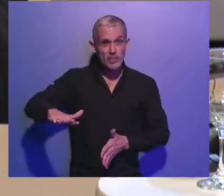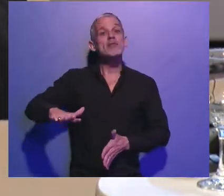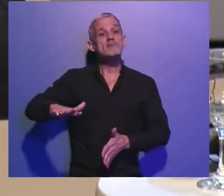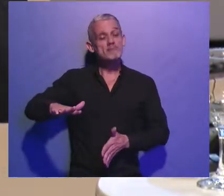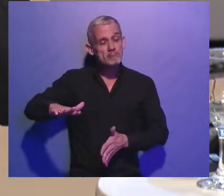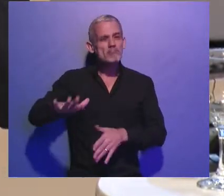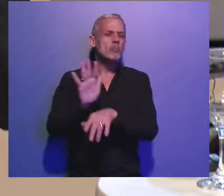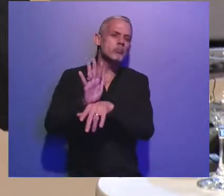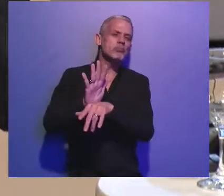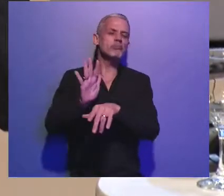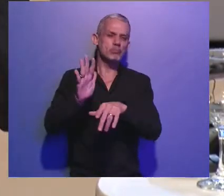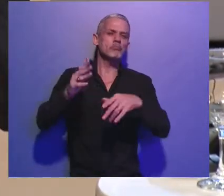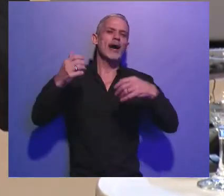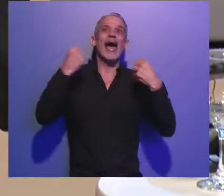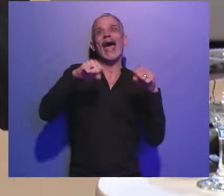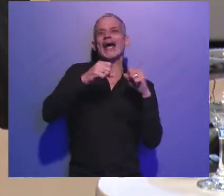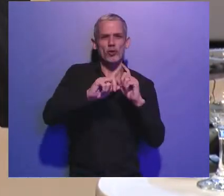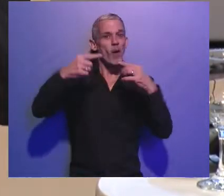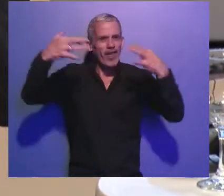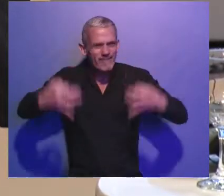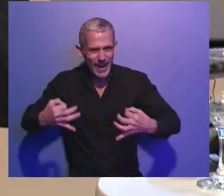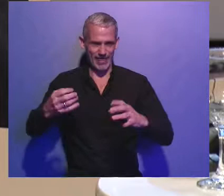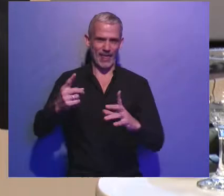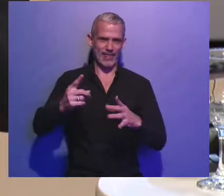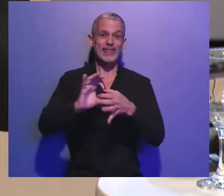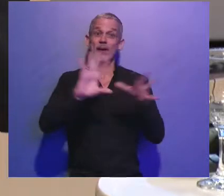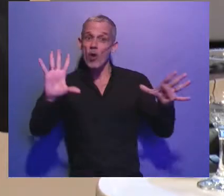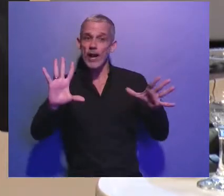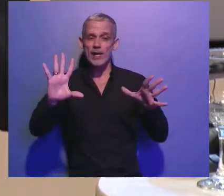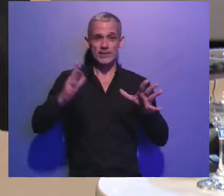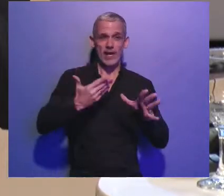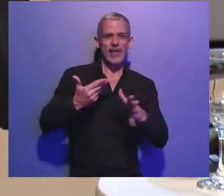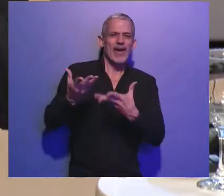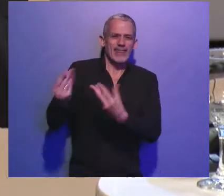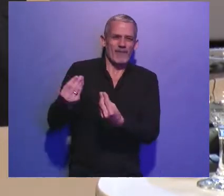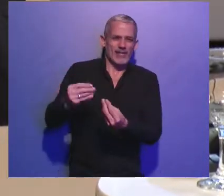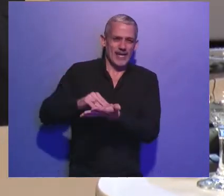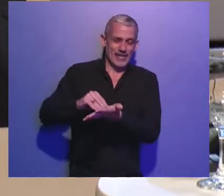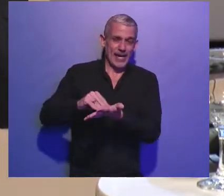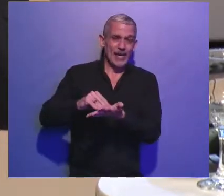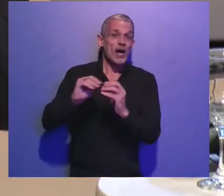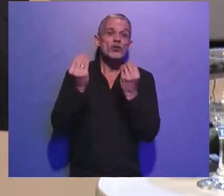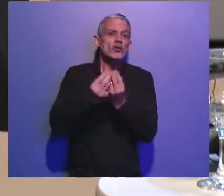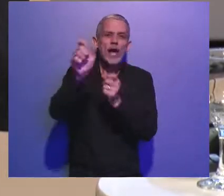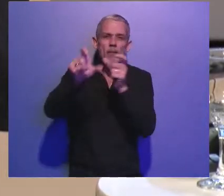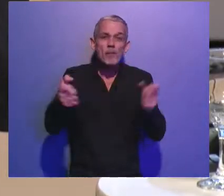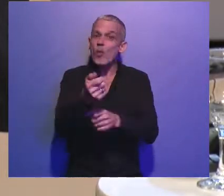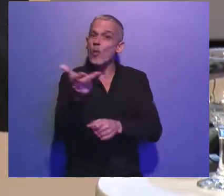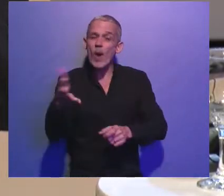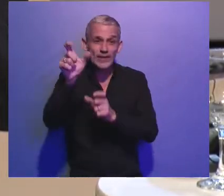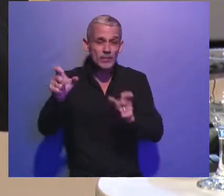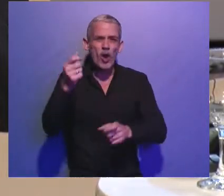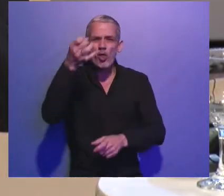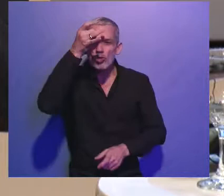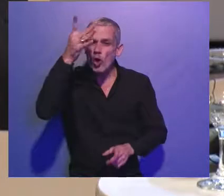and on citizenship. With 12 million inhabitants and circa 22 million in the